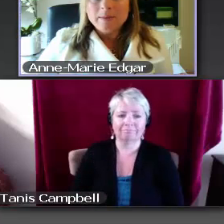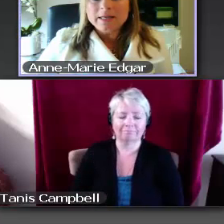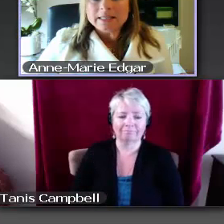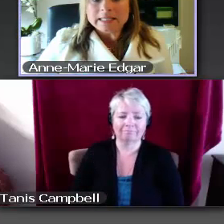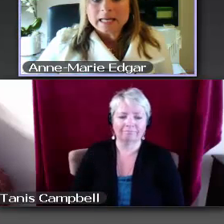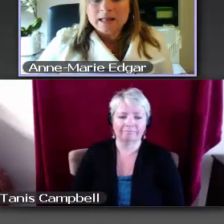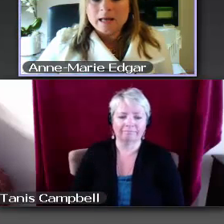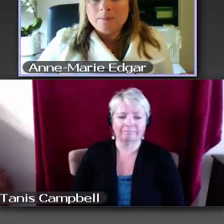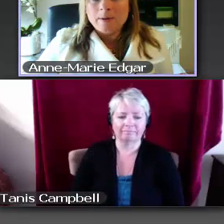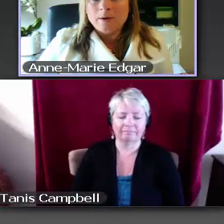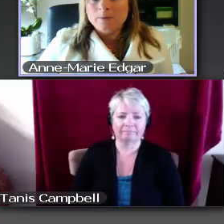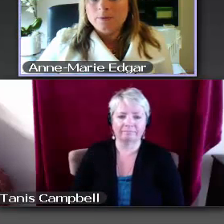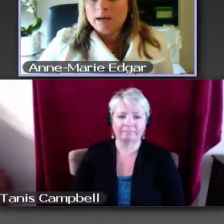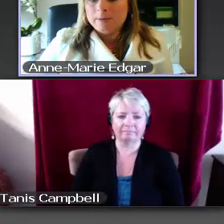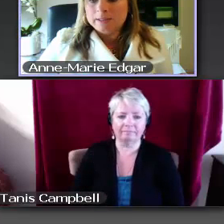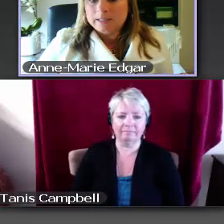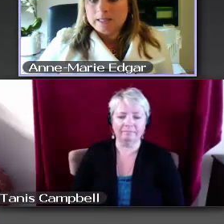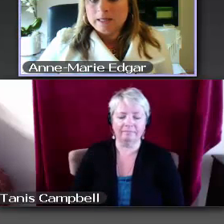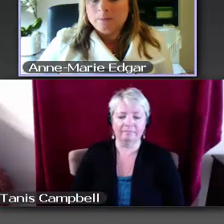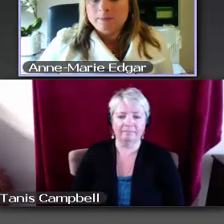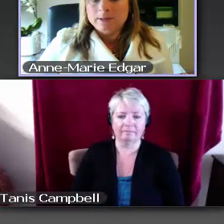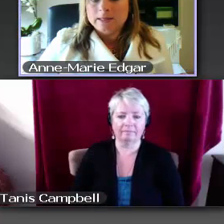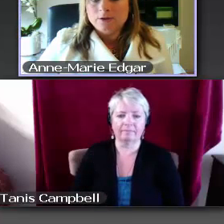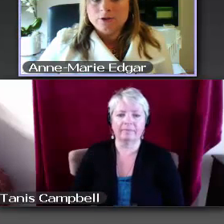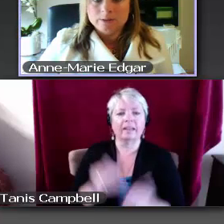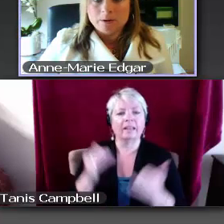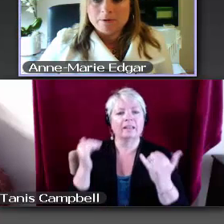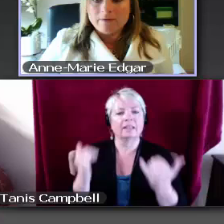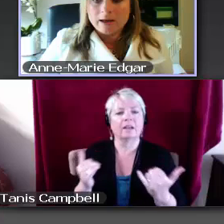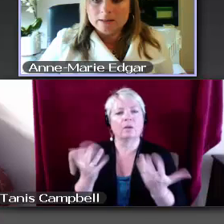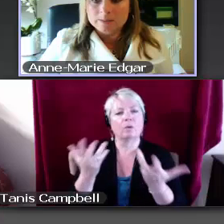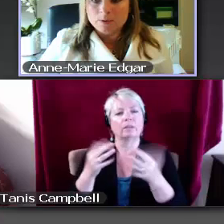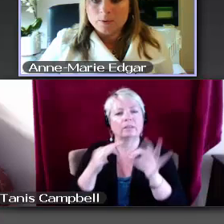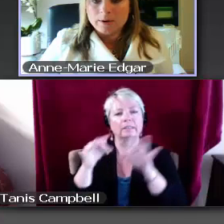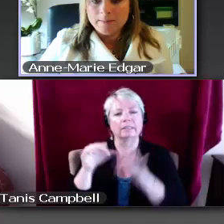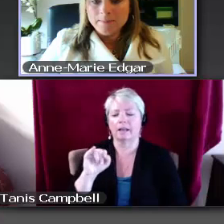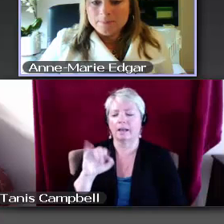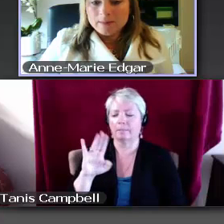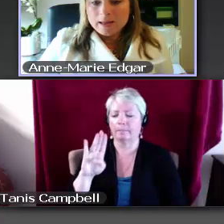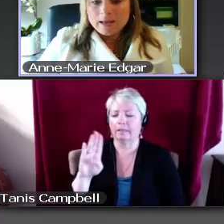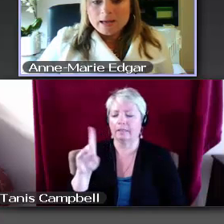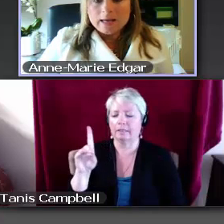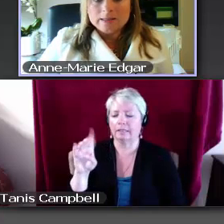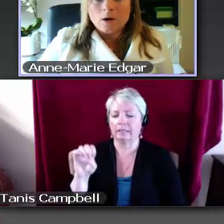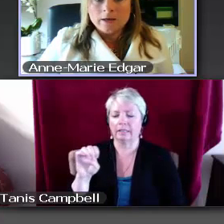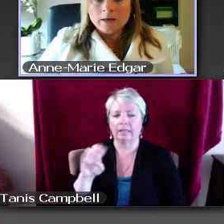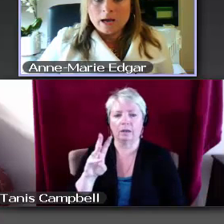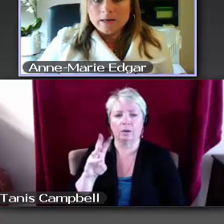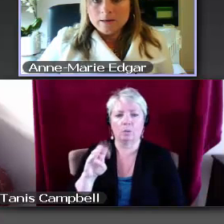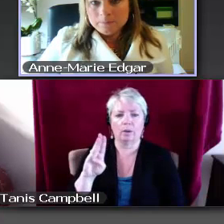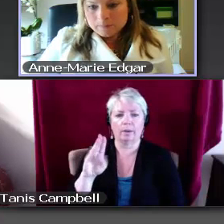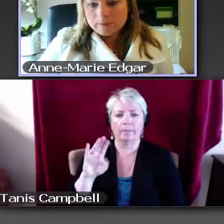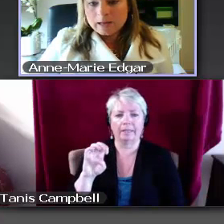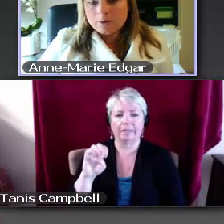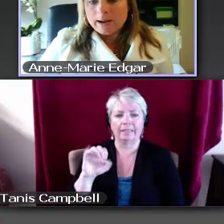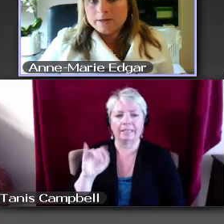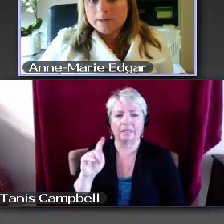A little bit of detail about the IBDE Web Essentials Web Advanced program. It's